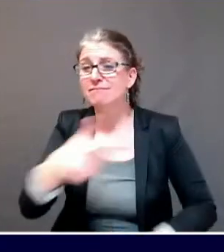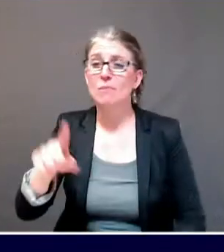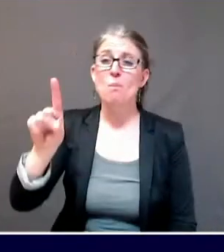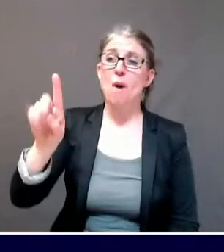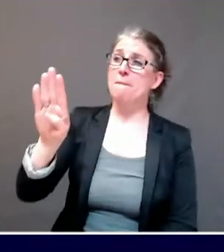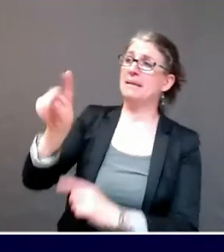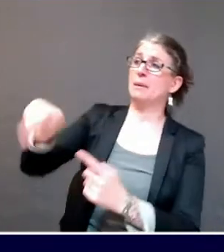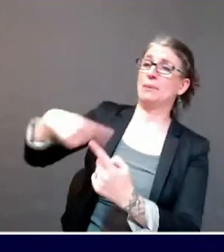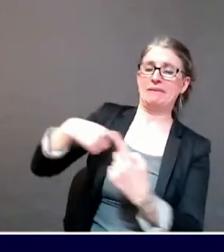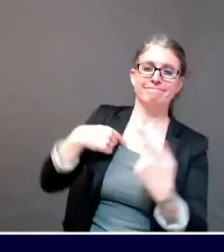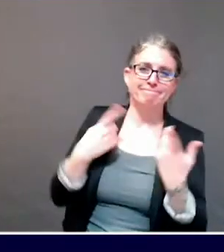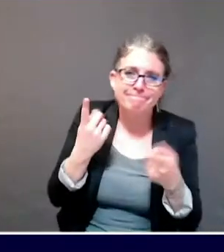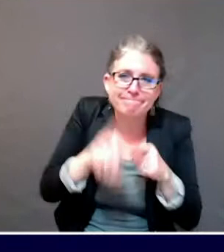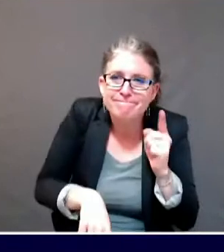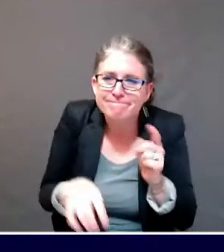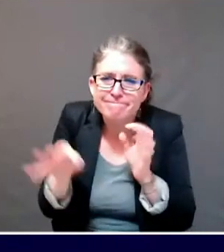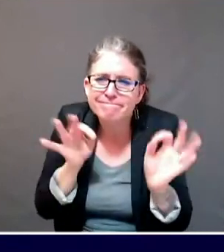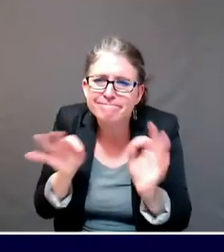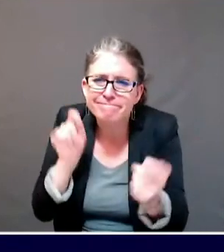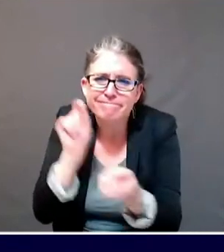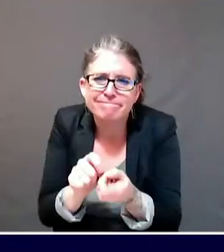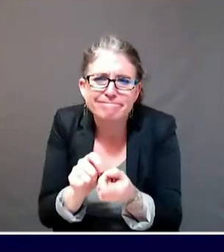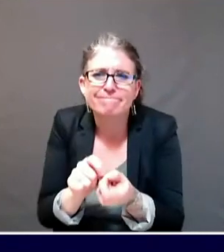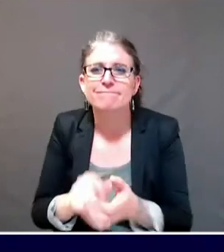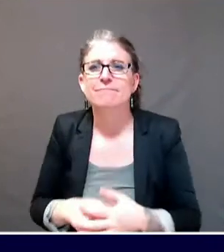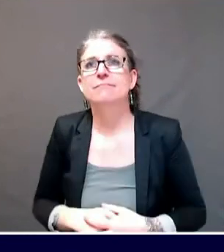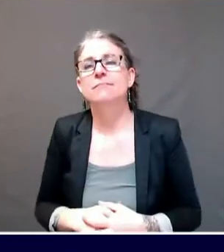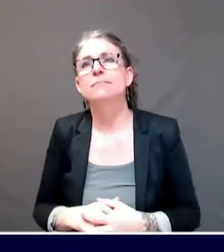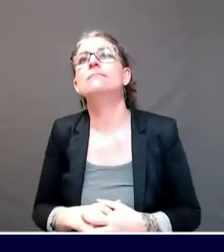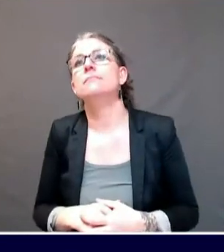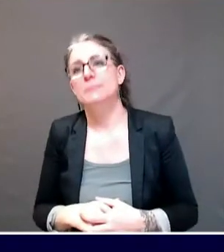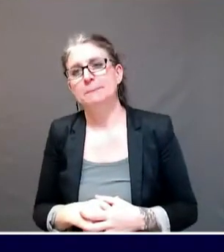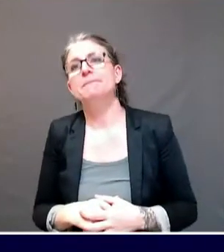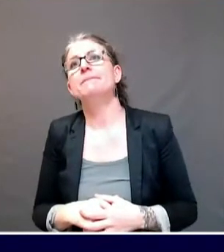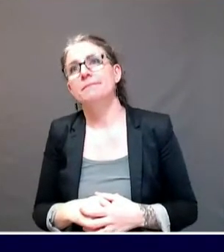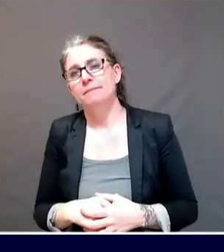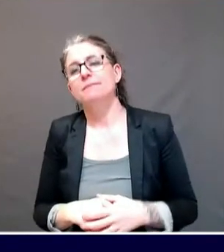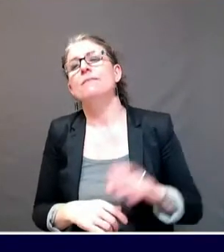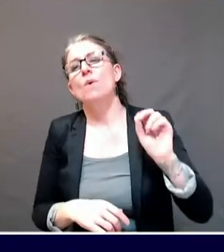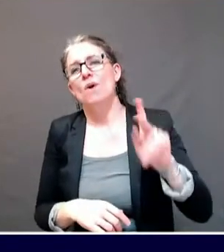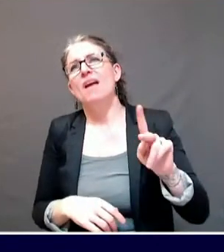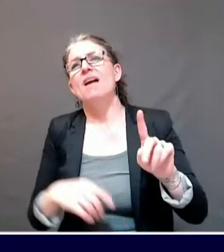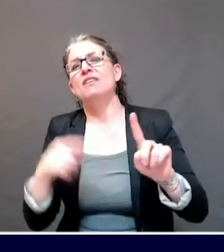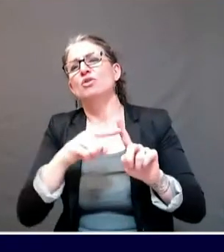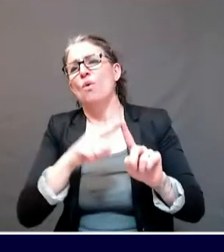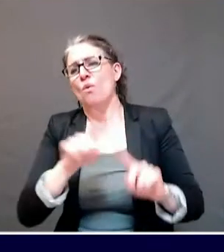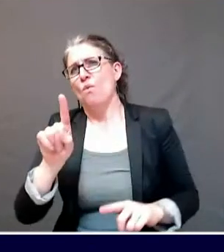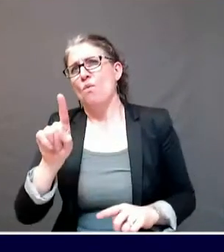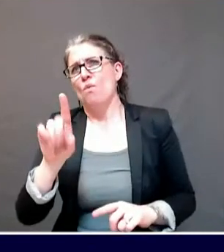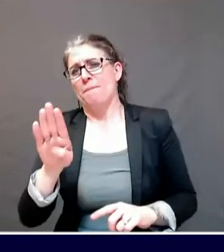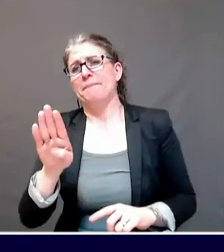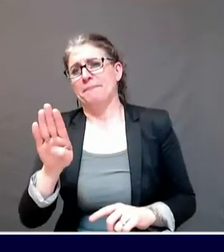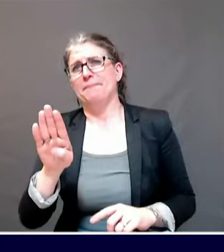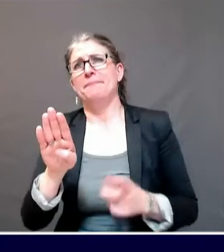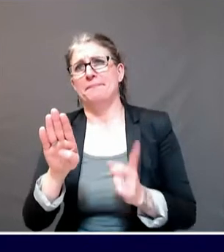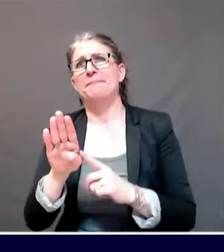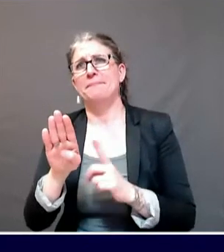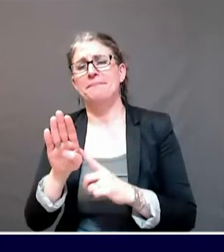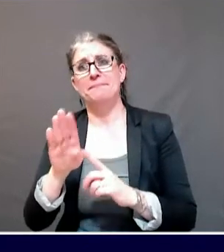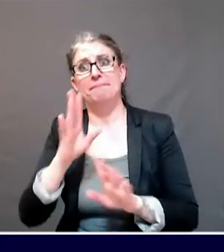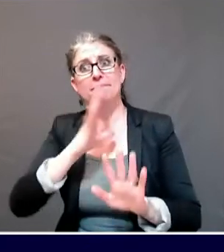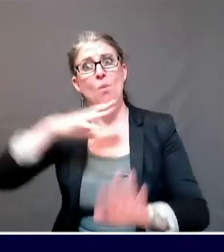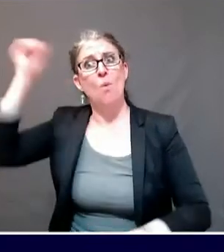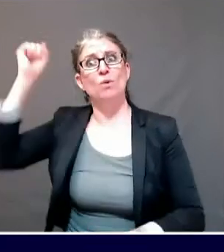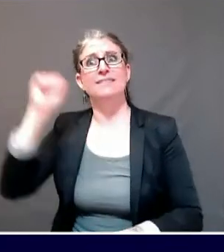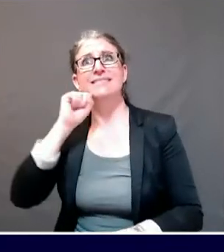Can I follow up and just about phase 1B? If the older Mainers in that group, how did they go about finding out